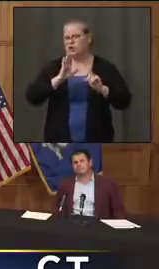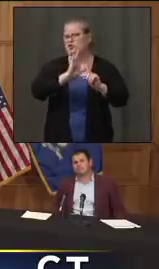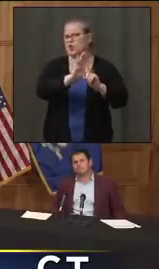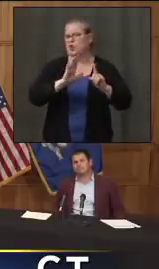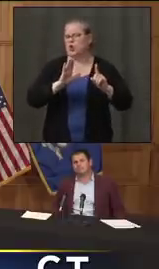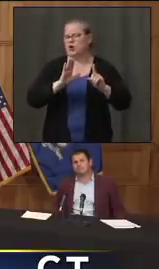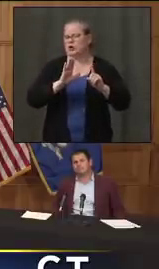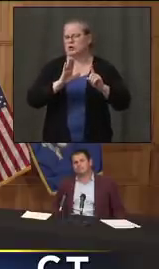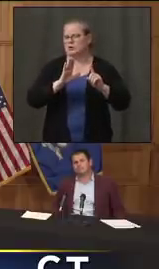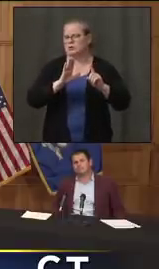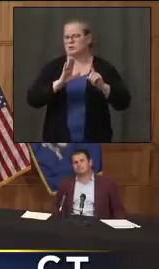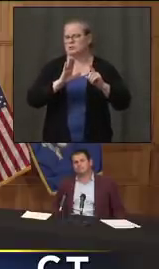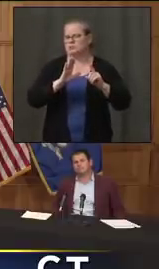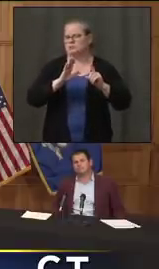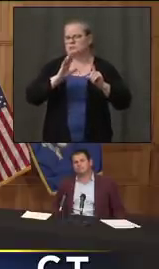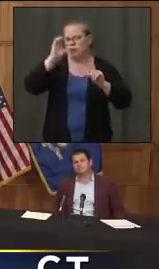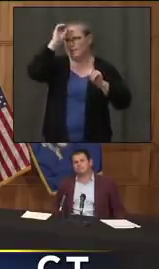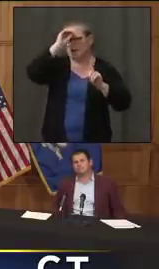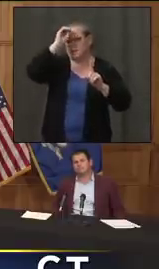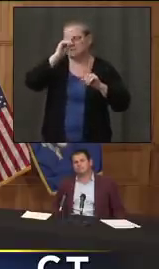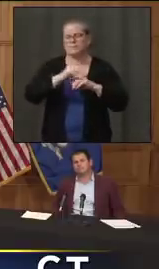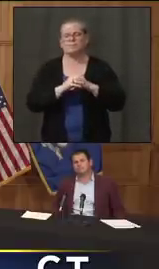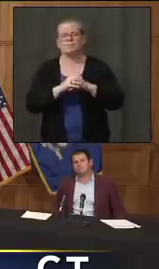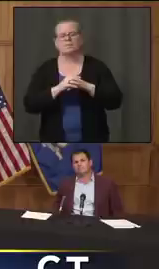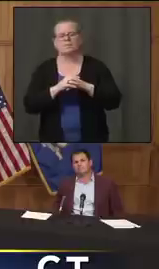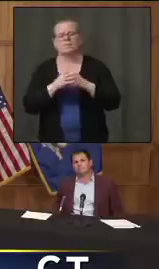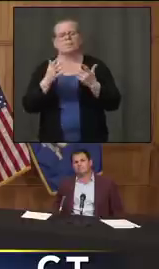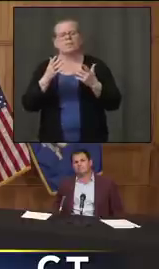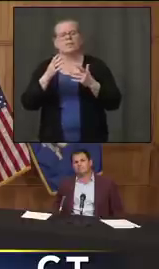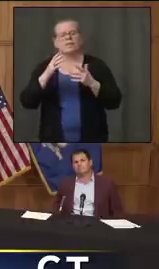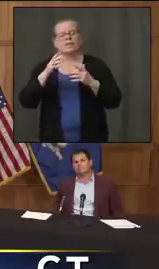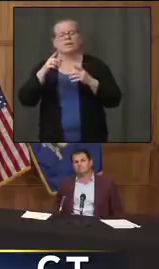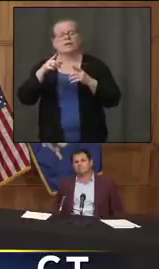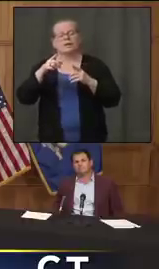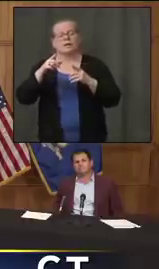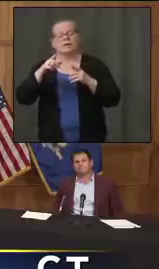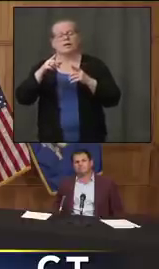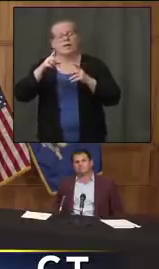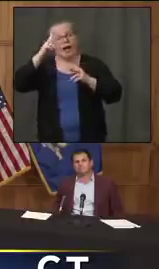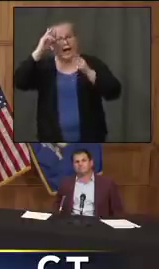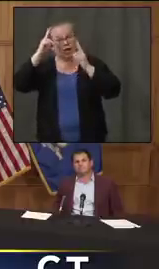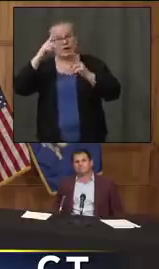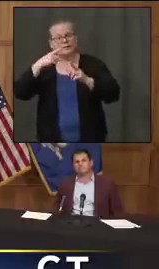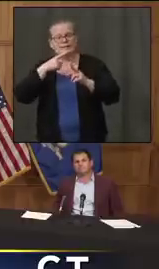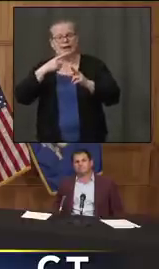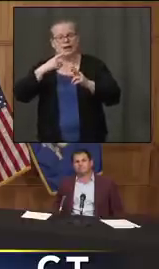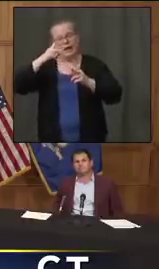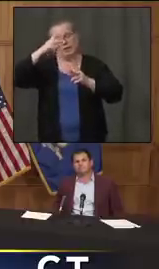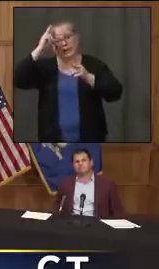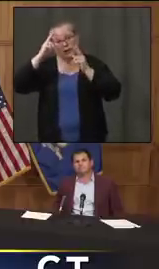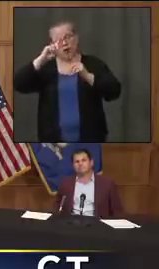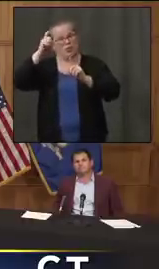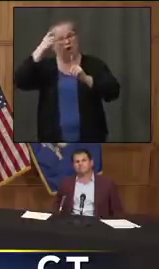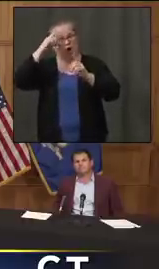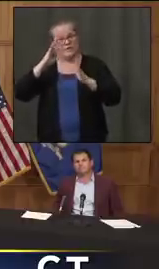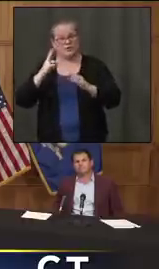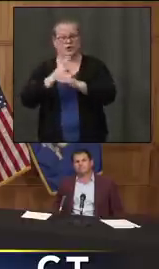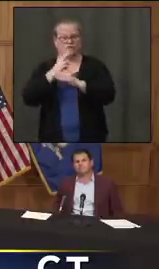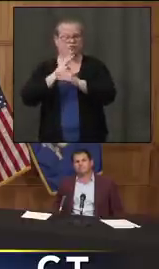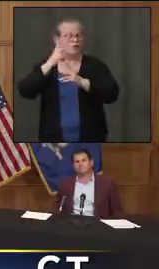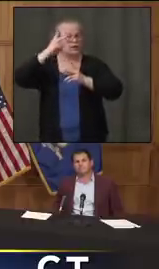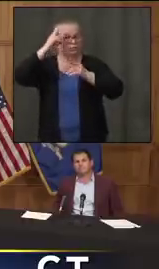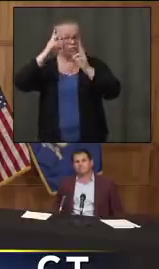and I quote, "The governor is using the salon industry as guinea pigs in an unprepared, untested reopening